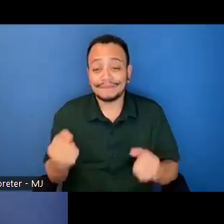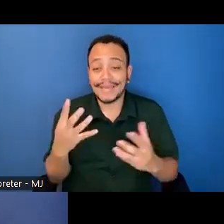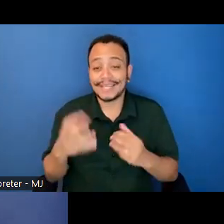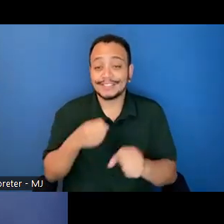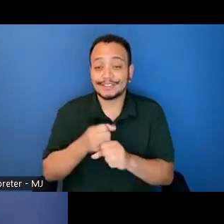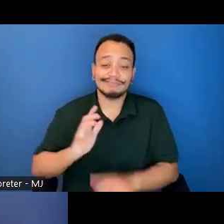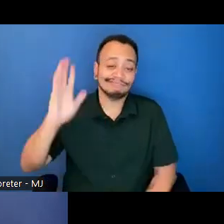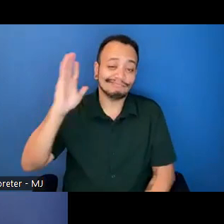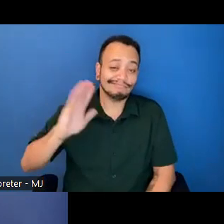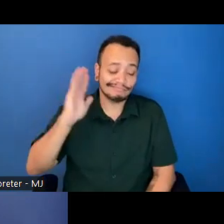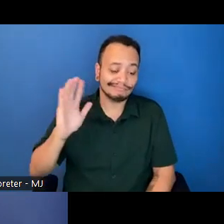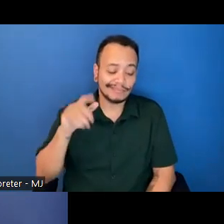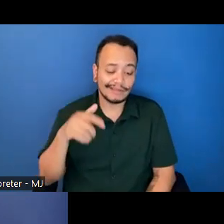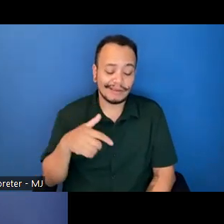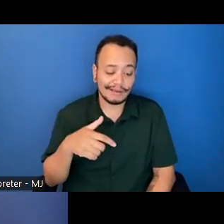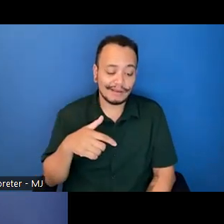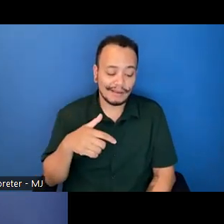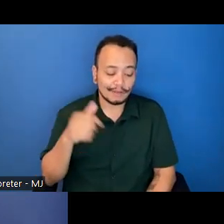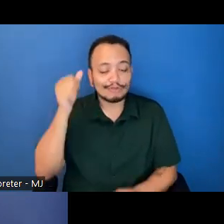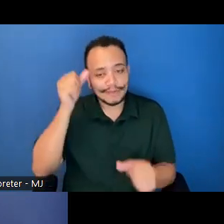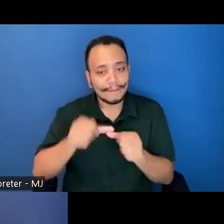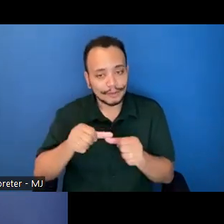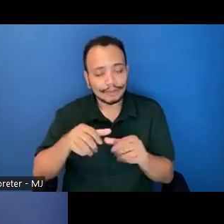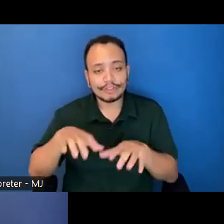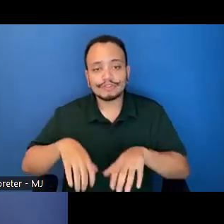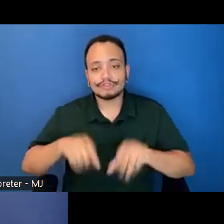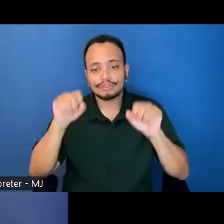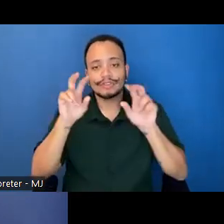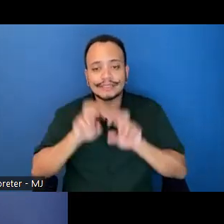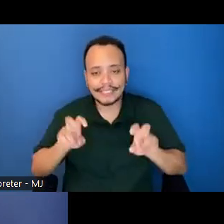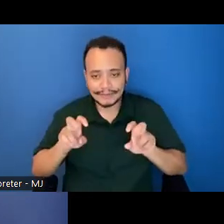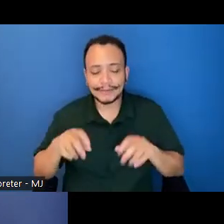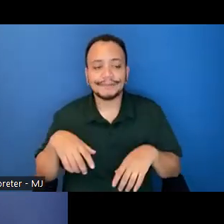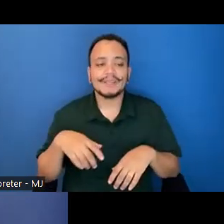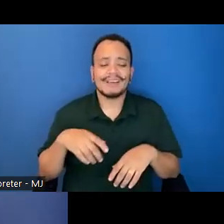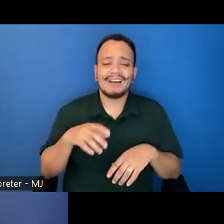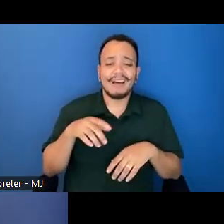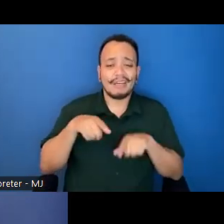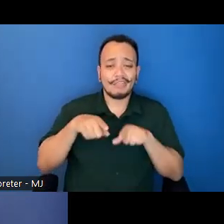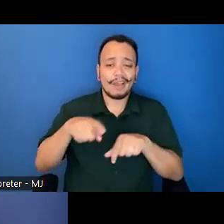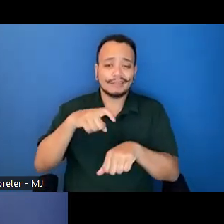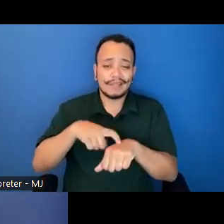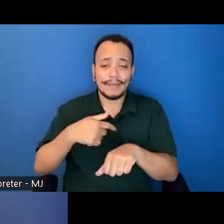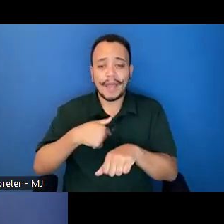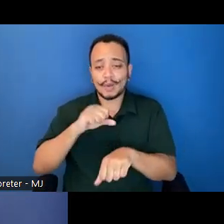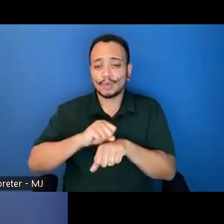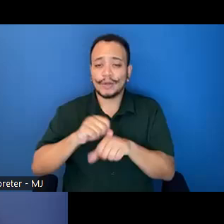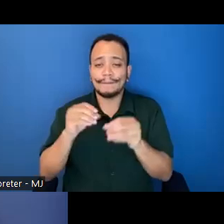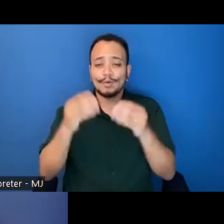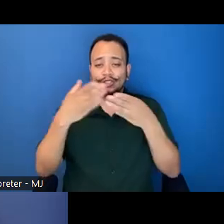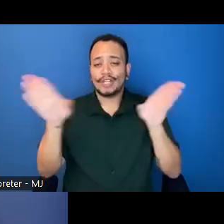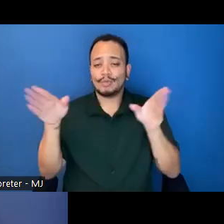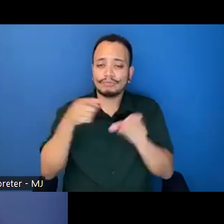ago. And at that time, I was a human resources generalist. Okay.